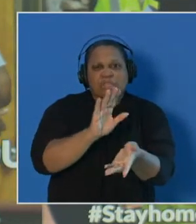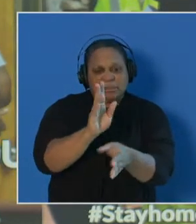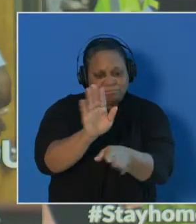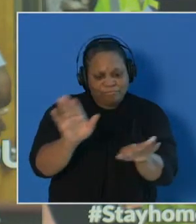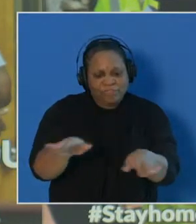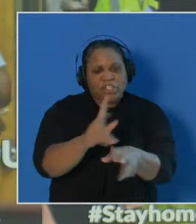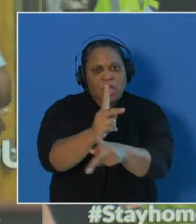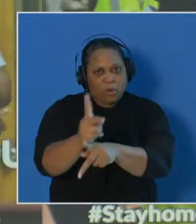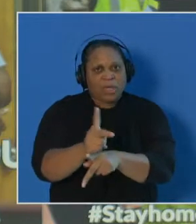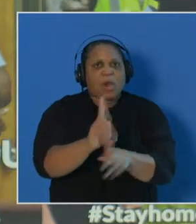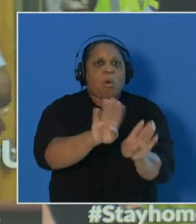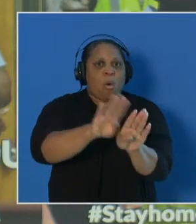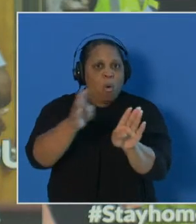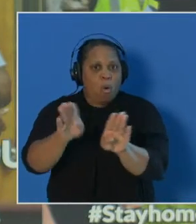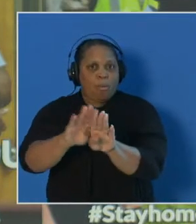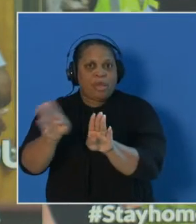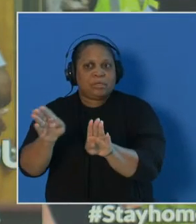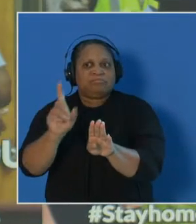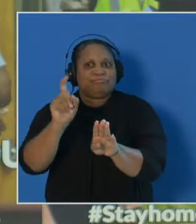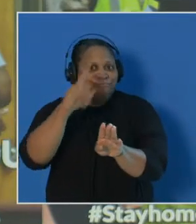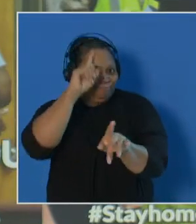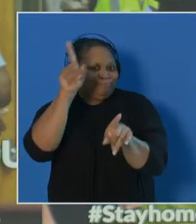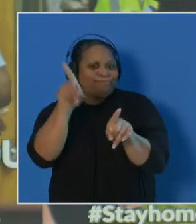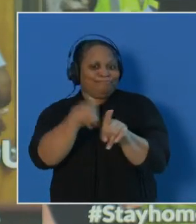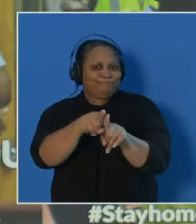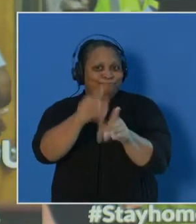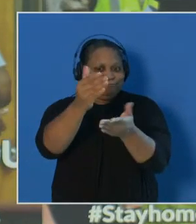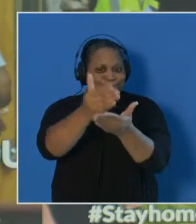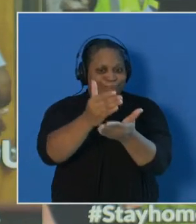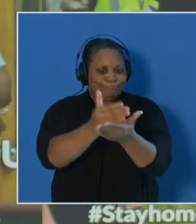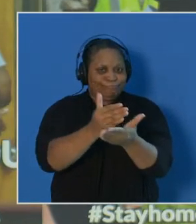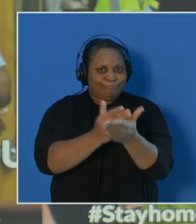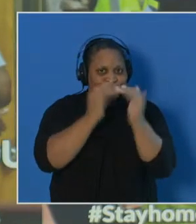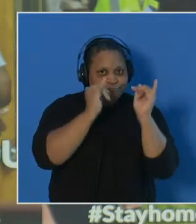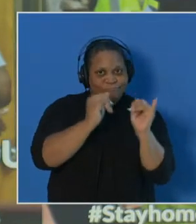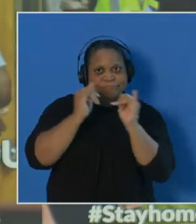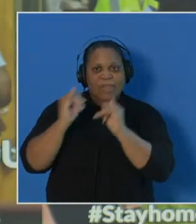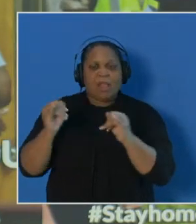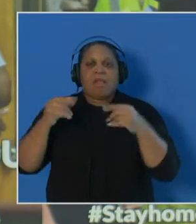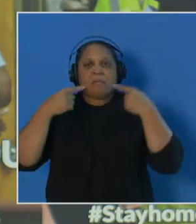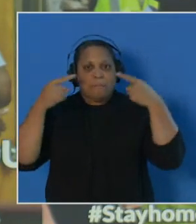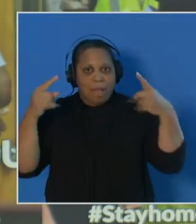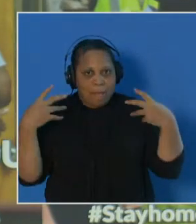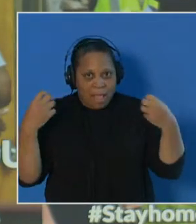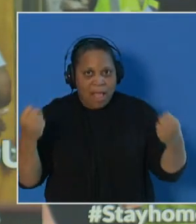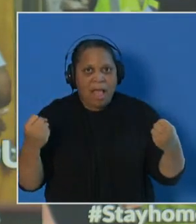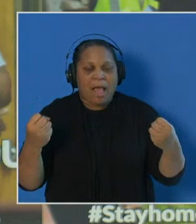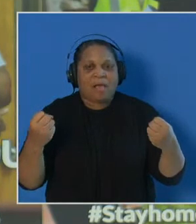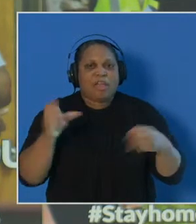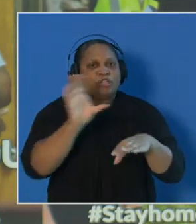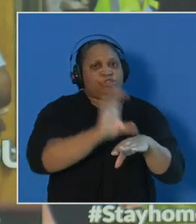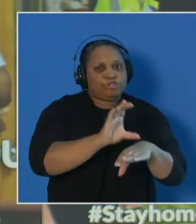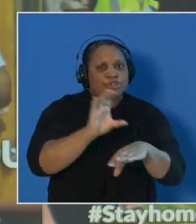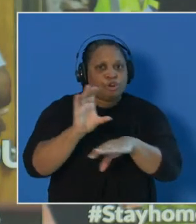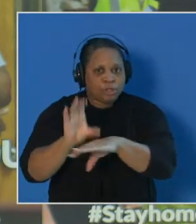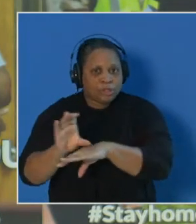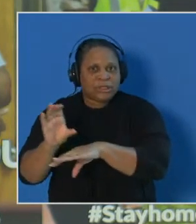to reopen, subject to the guidelines laid out by the Ministry of Health. Our churches and houses of worship